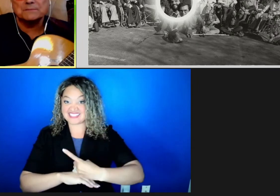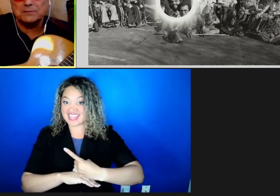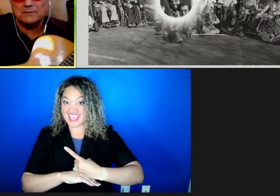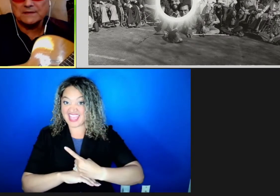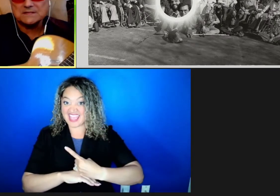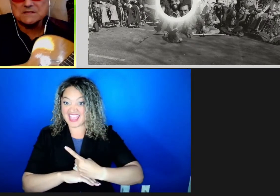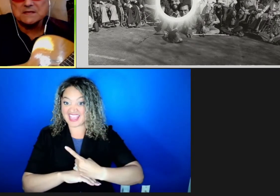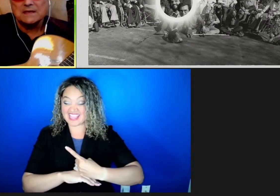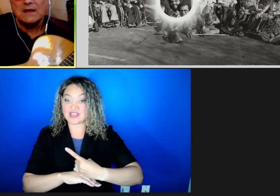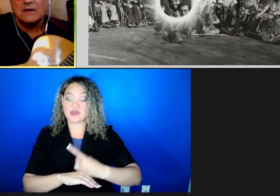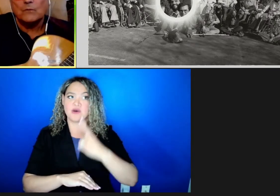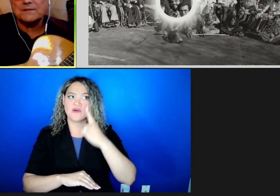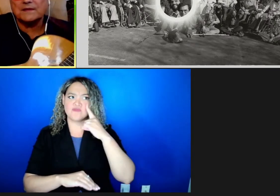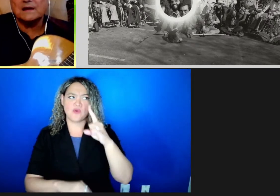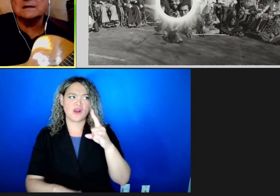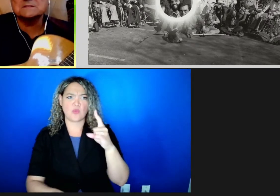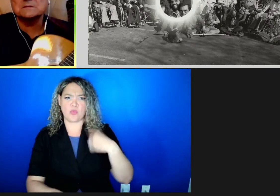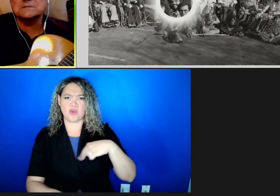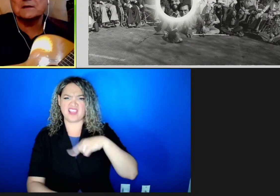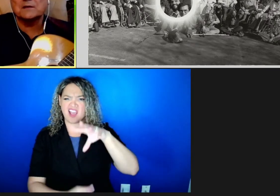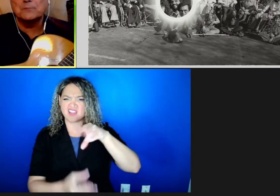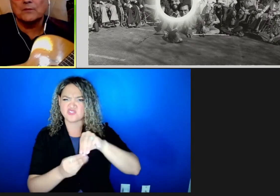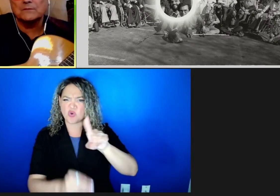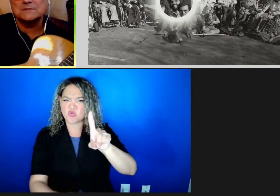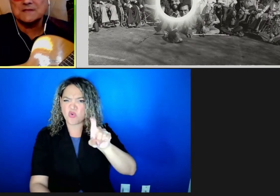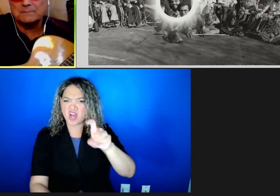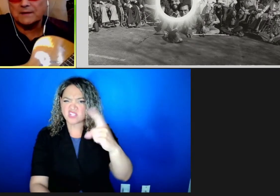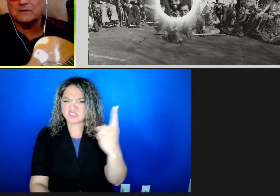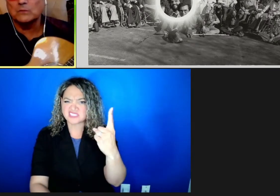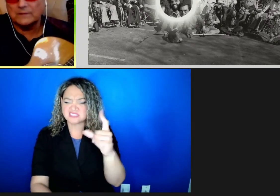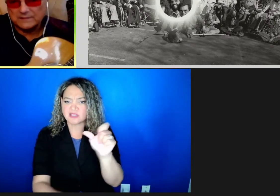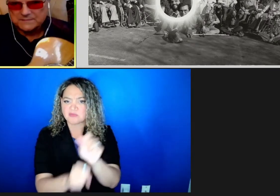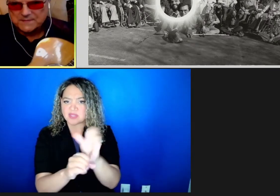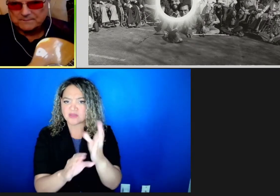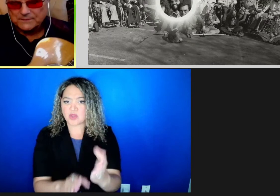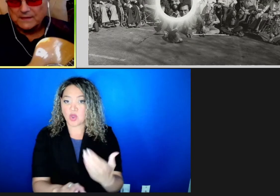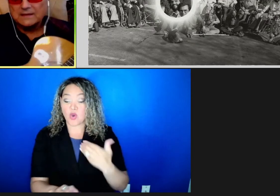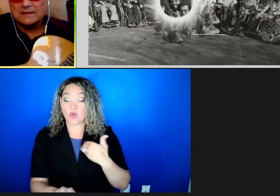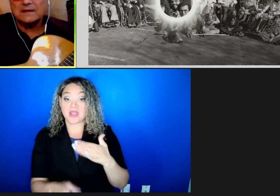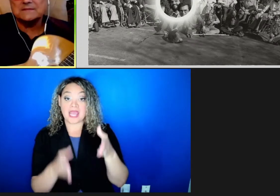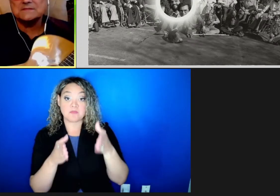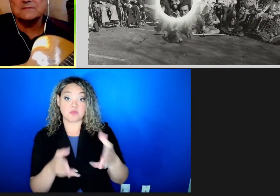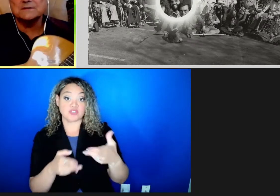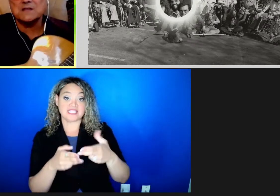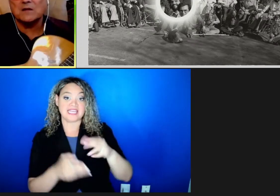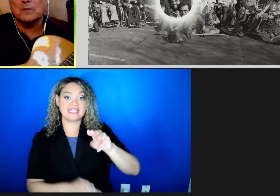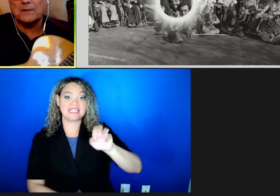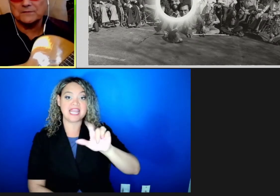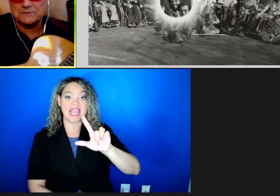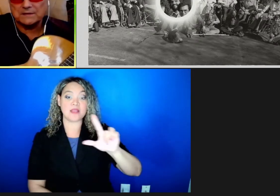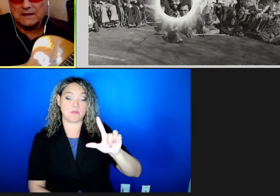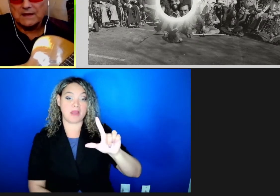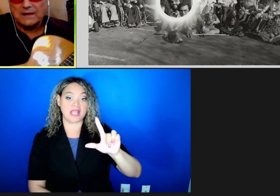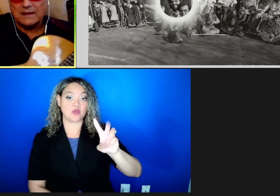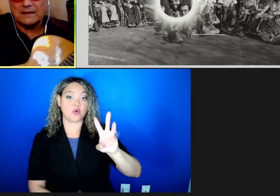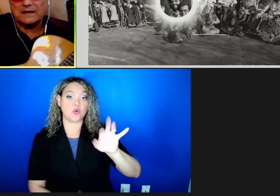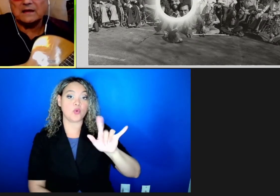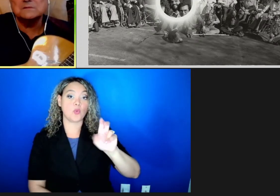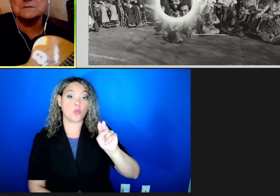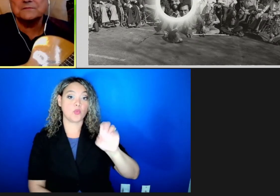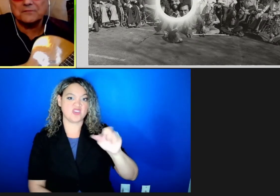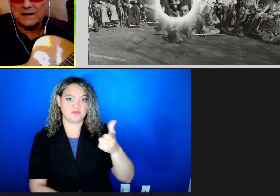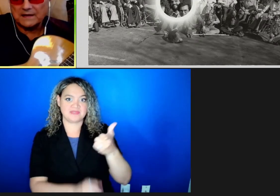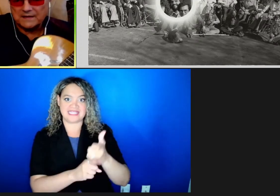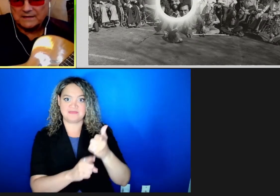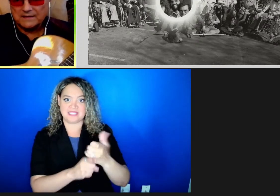100-some employees. One of the guys that was on our board was named Michael Williams. He had severe cerebral palsy. And I